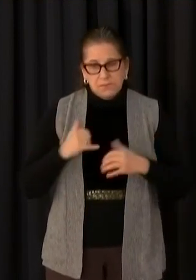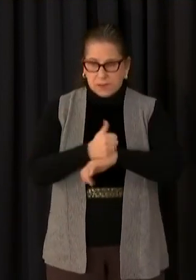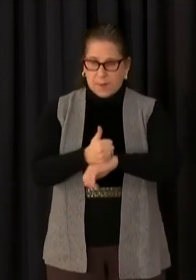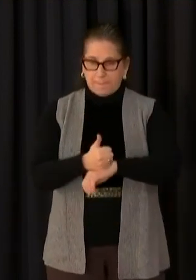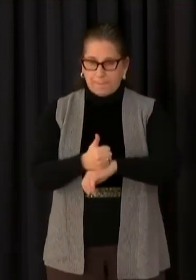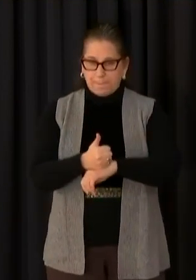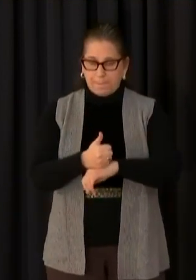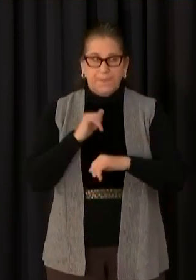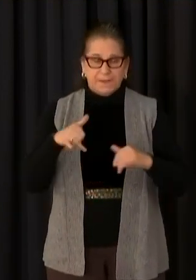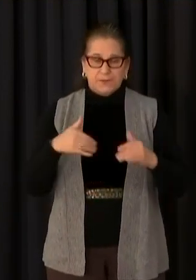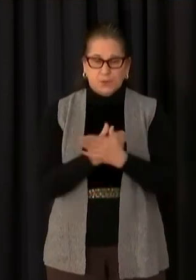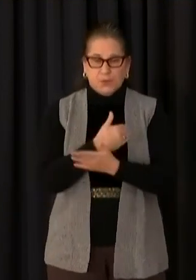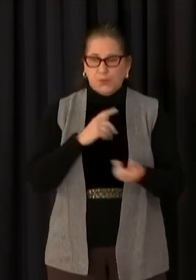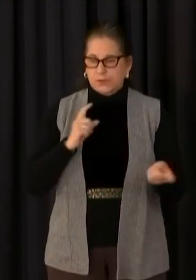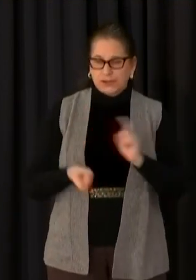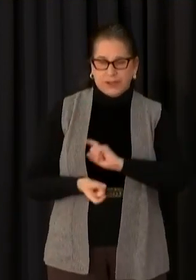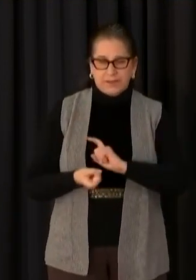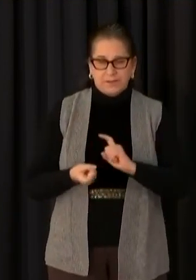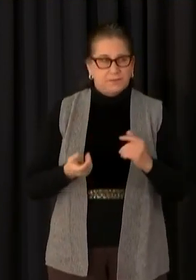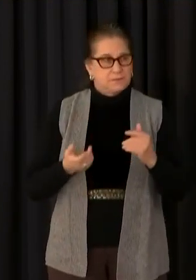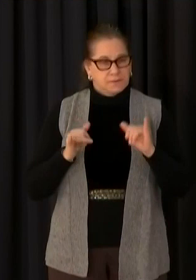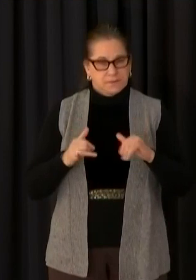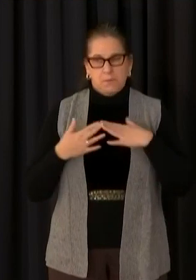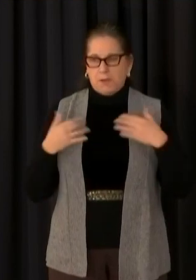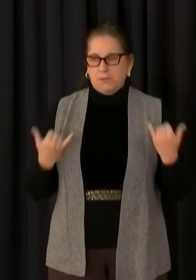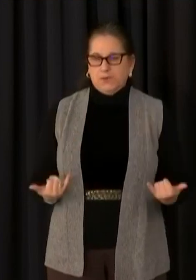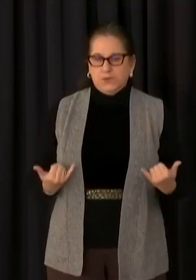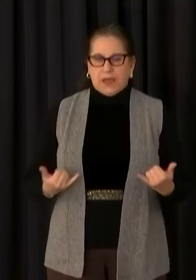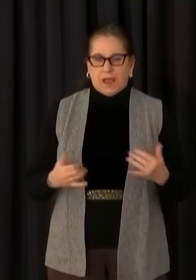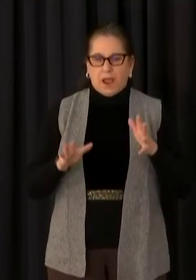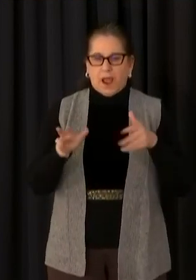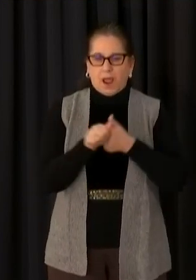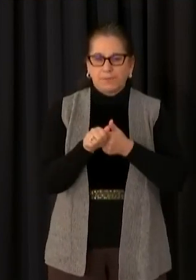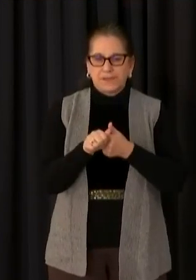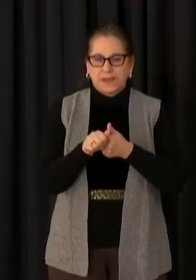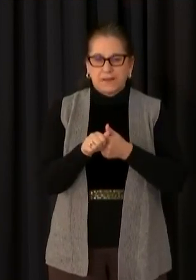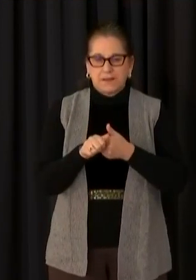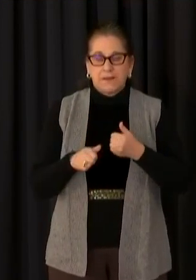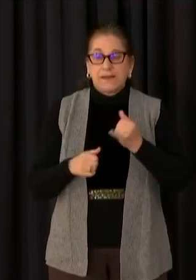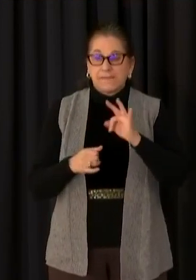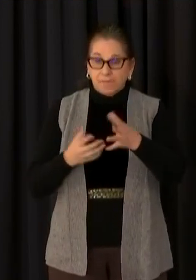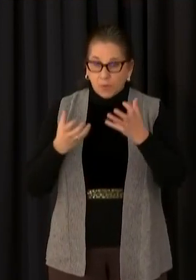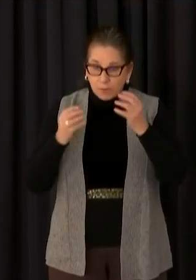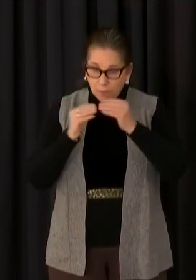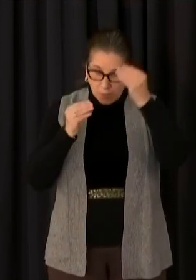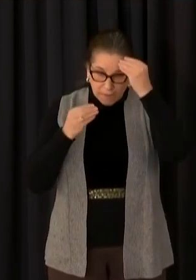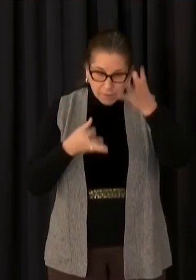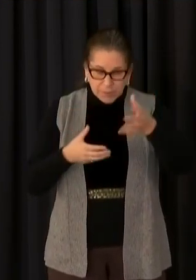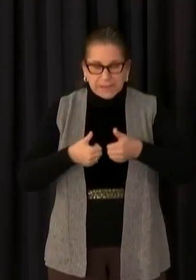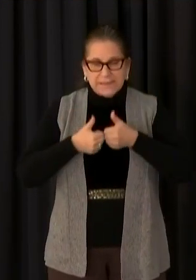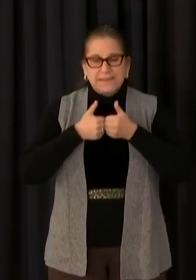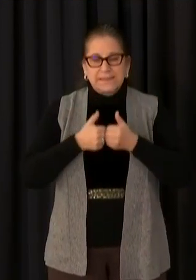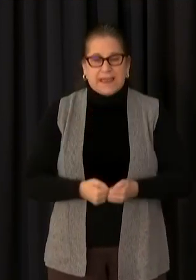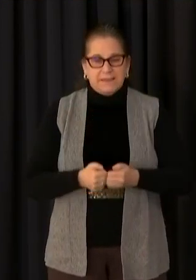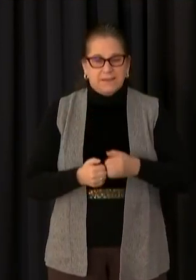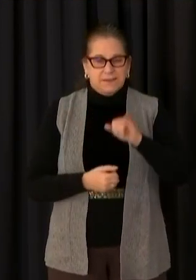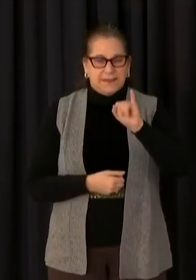change, so it's important to have these updates. So text INAUG 2021,